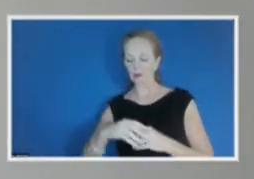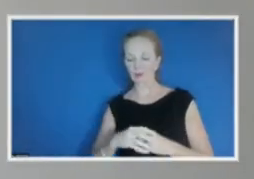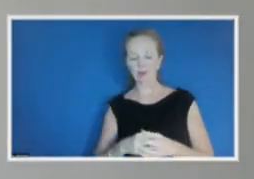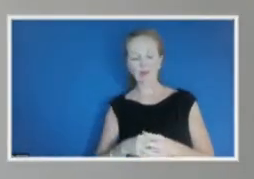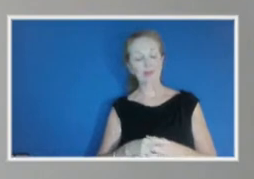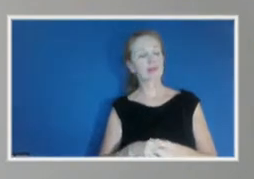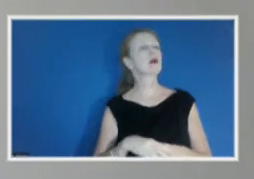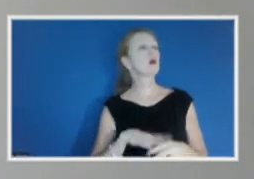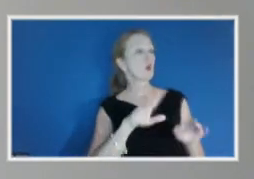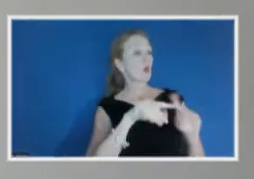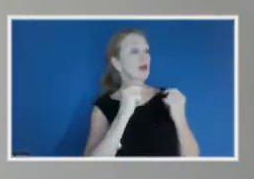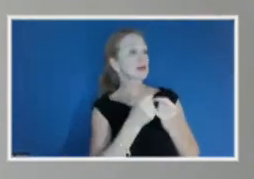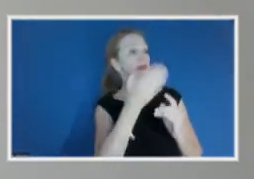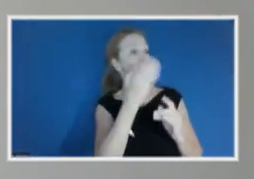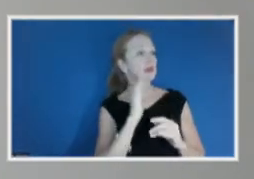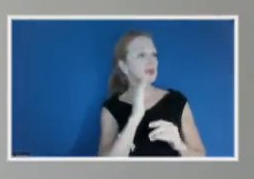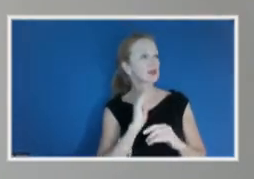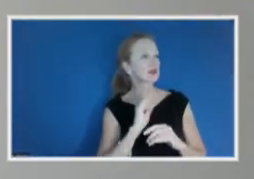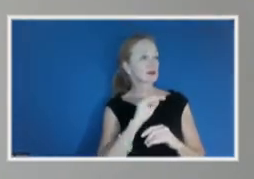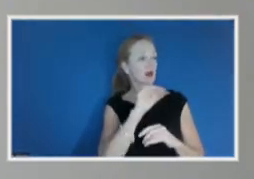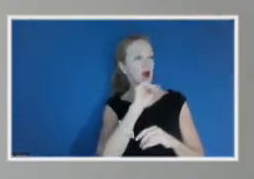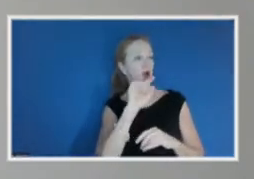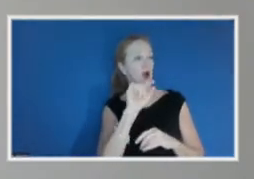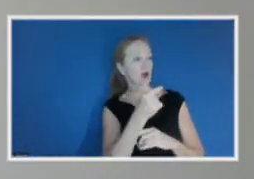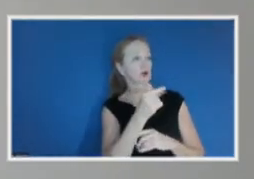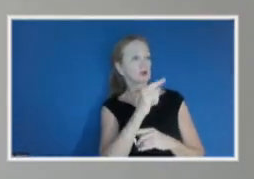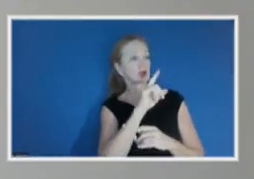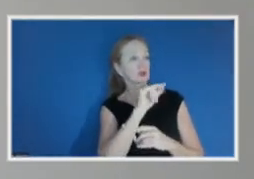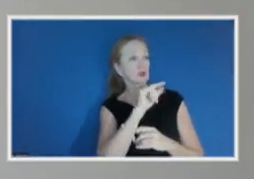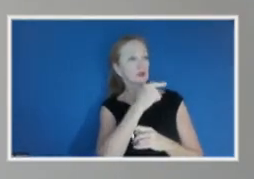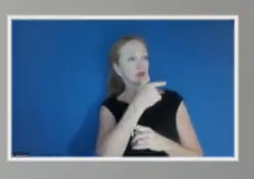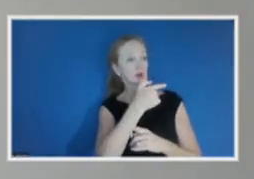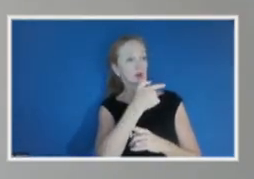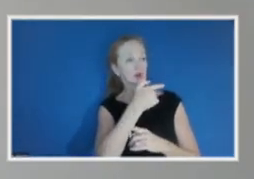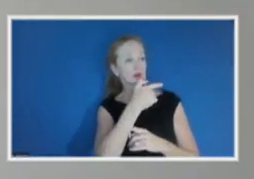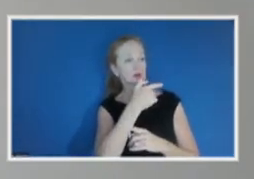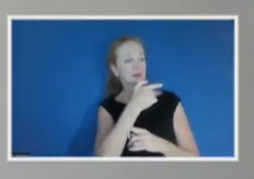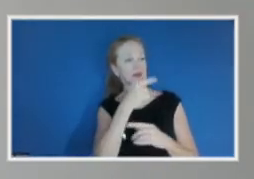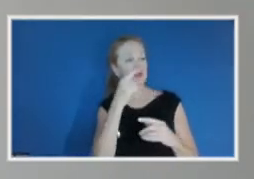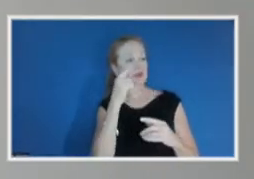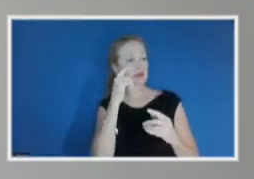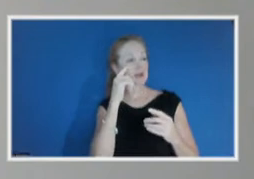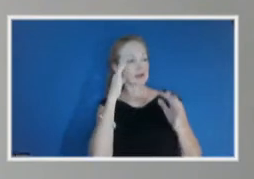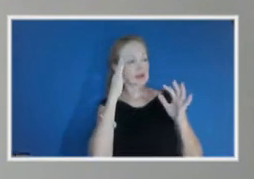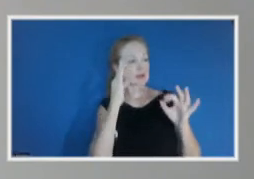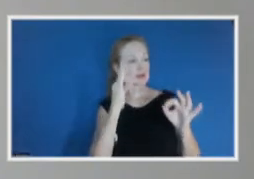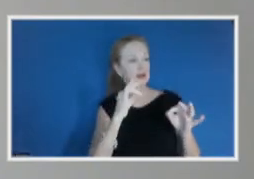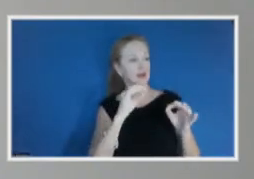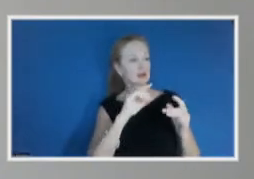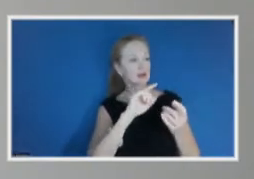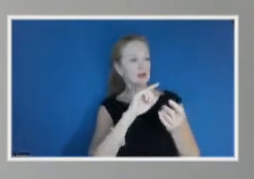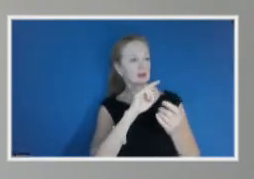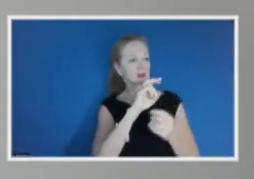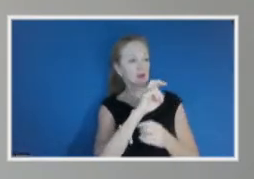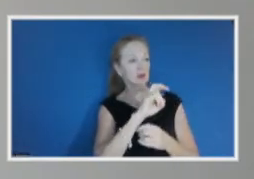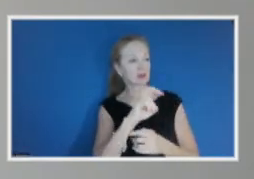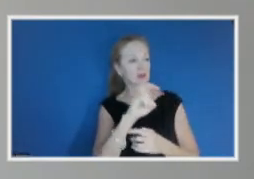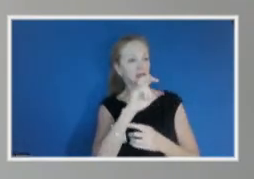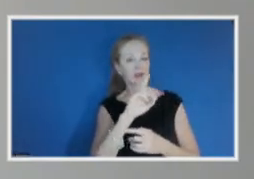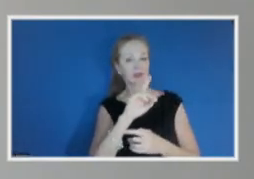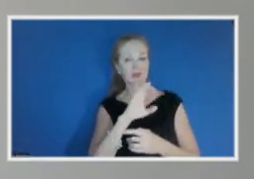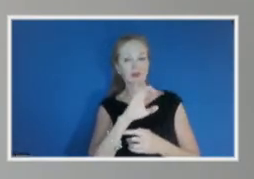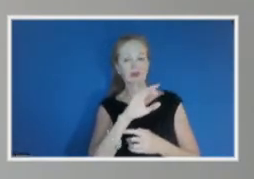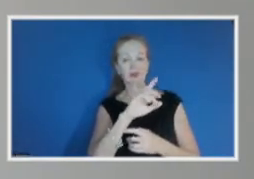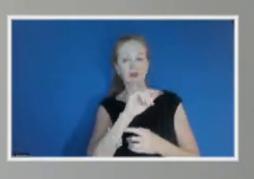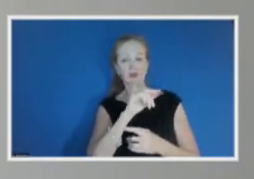the program in August of 2021 decided to transition out in December of 2021. I'm